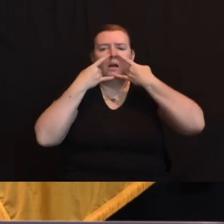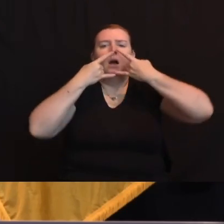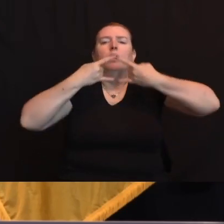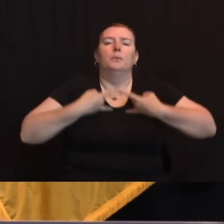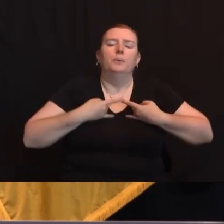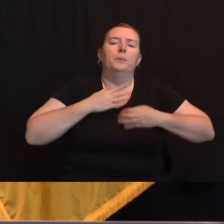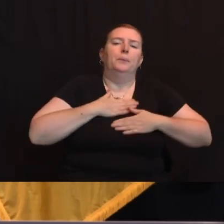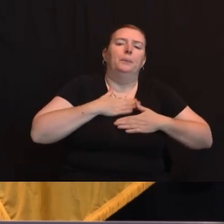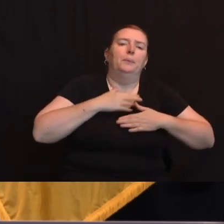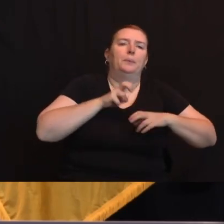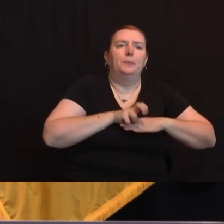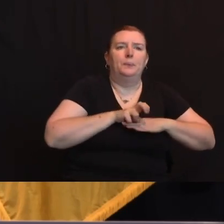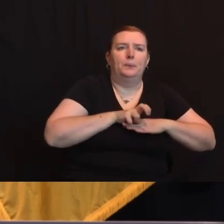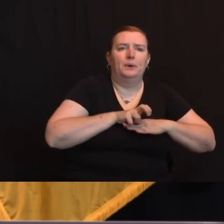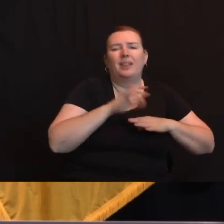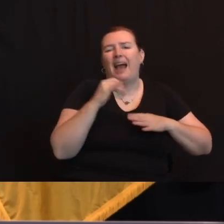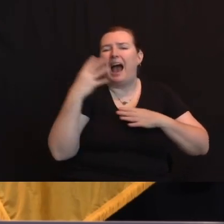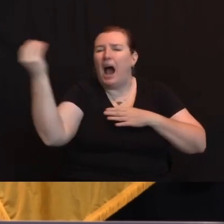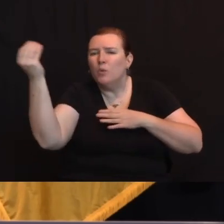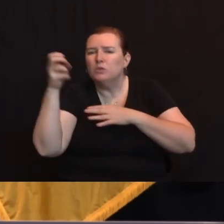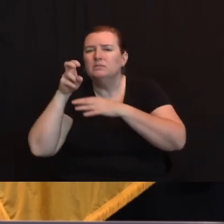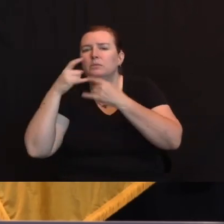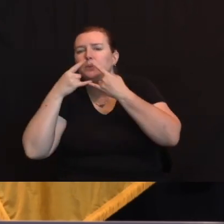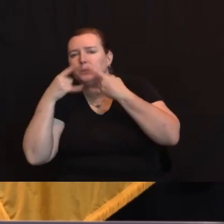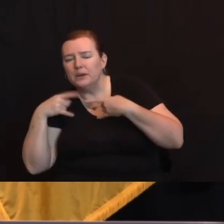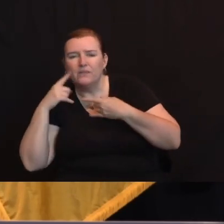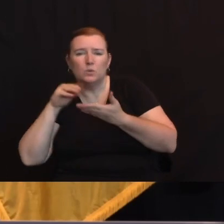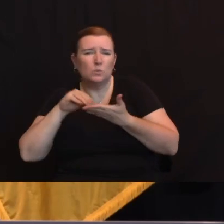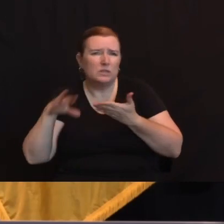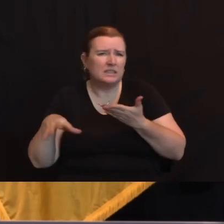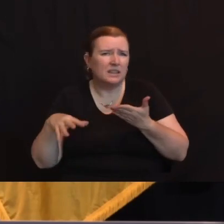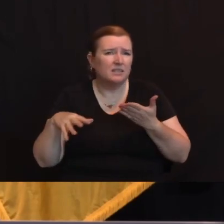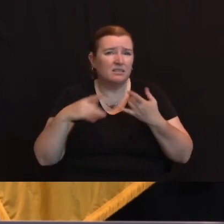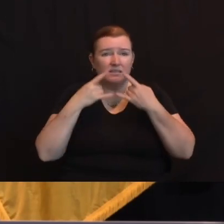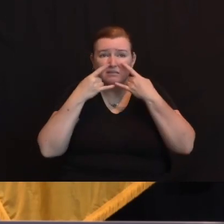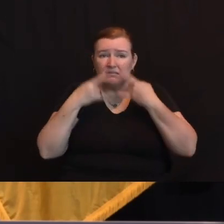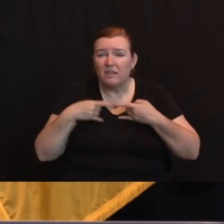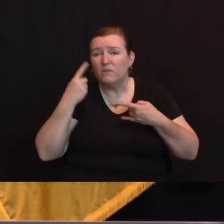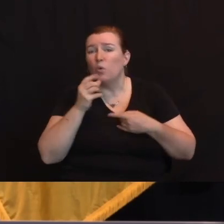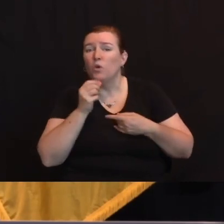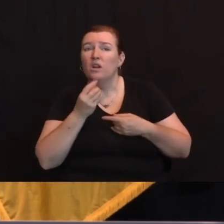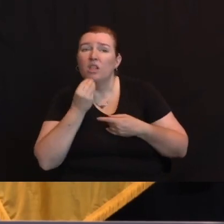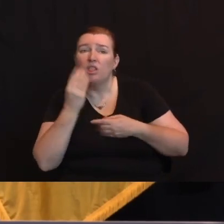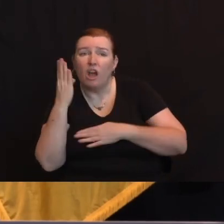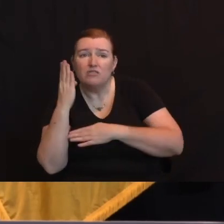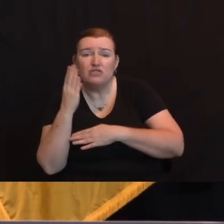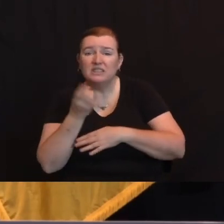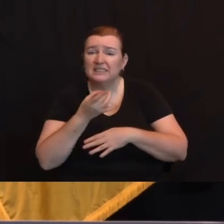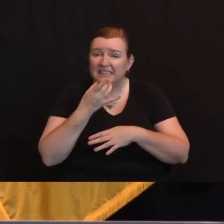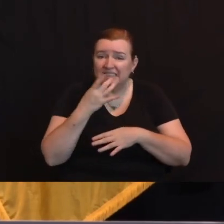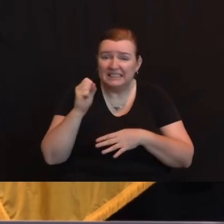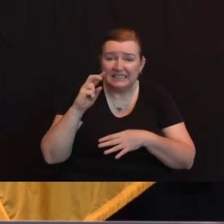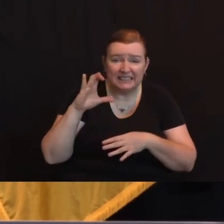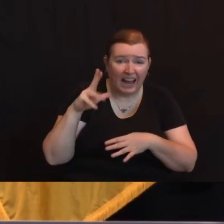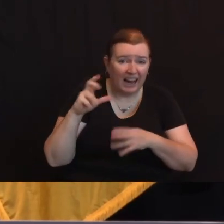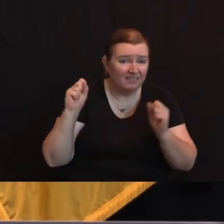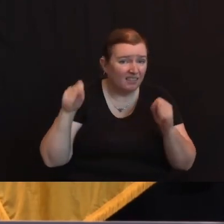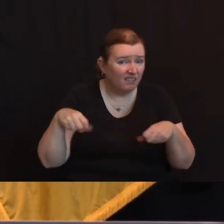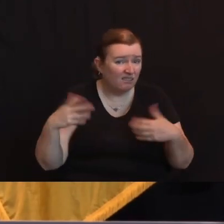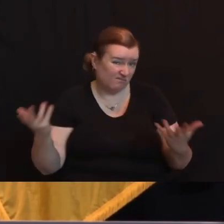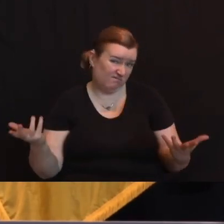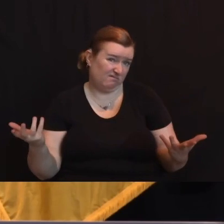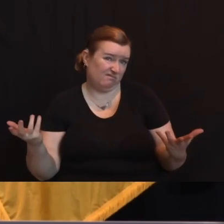just assuming here that students will be able to take off their masks for lunch and snacks. Just clarification on that. And regarding the